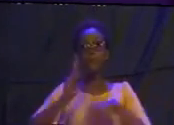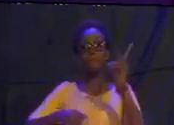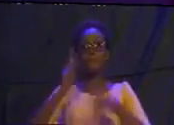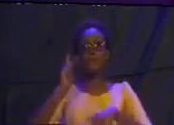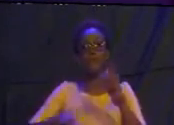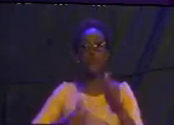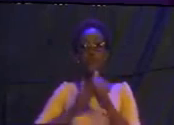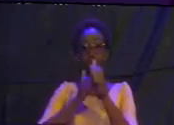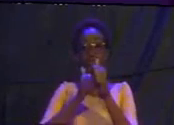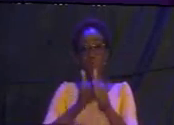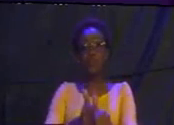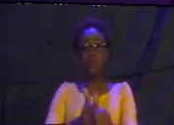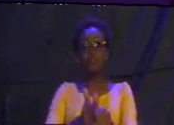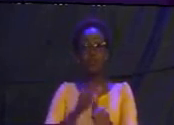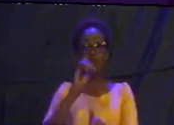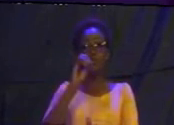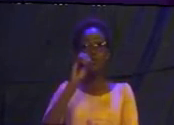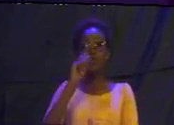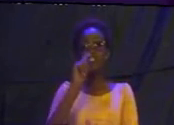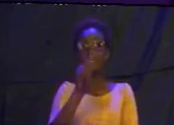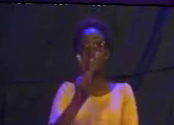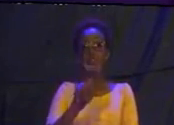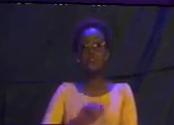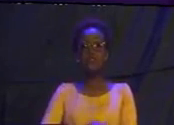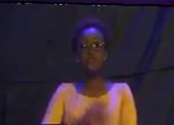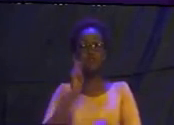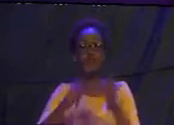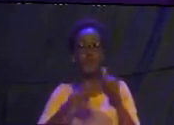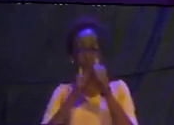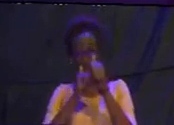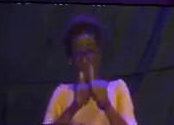We want to welcome those who are watching us live on TV.